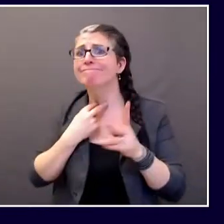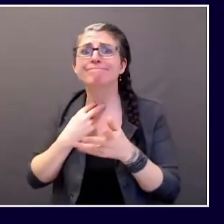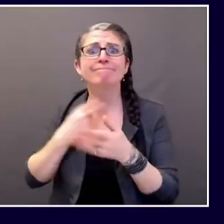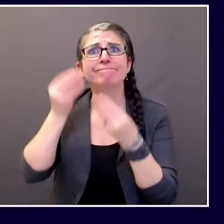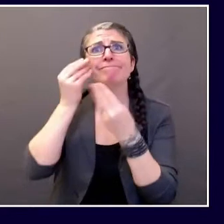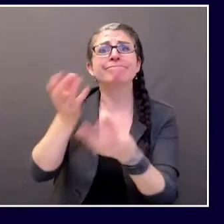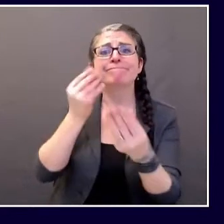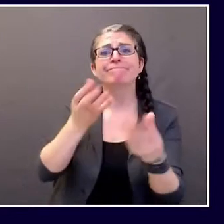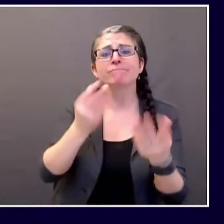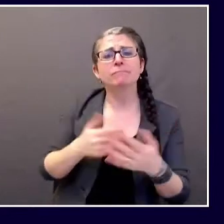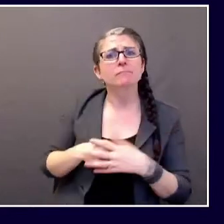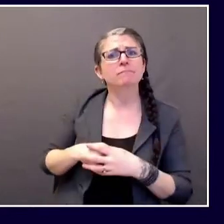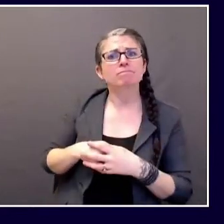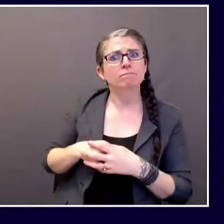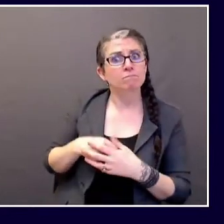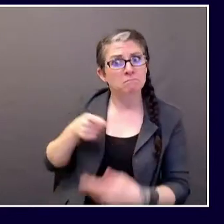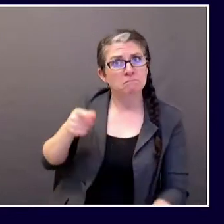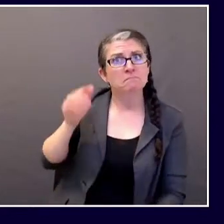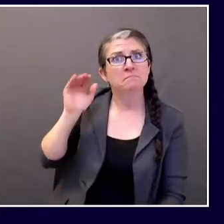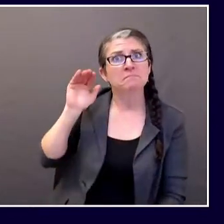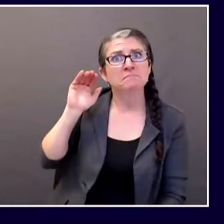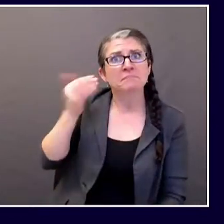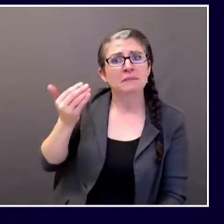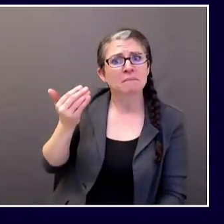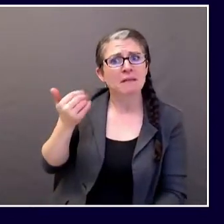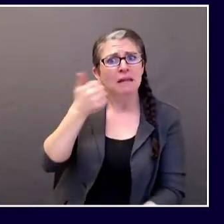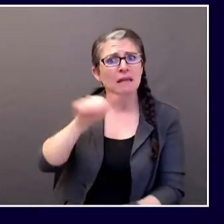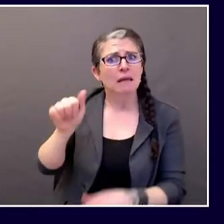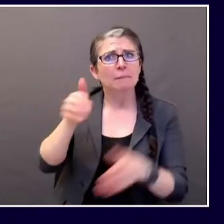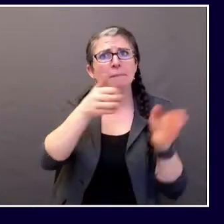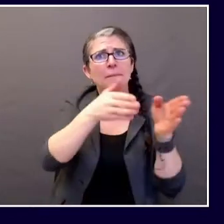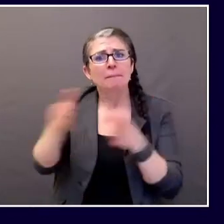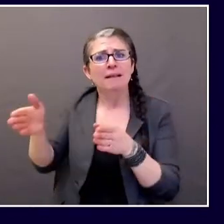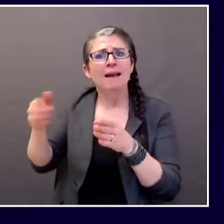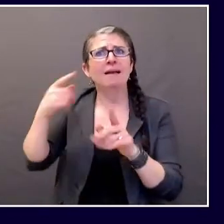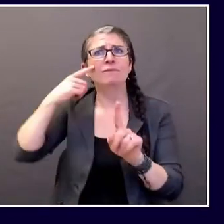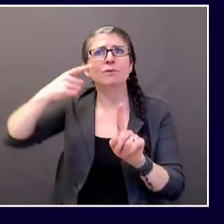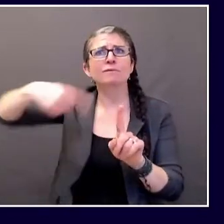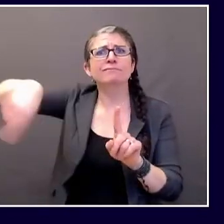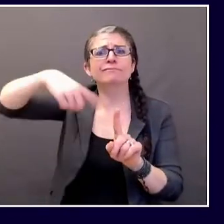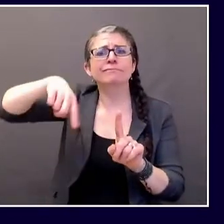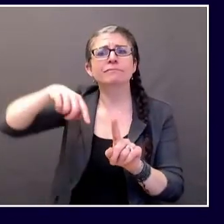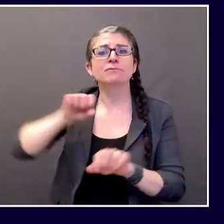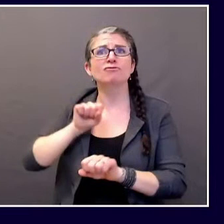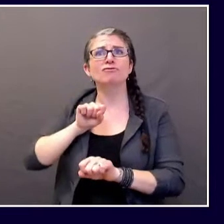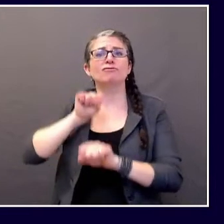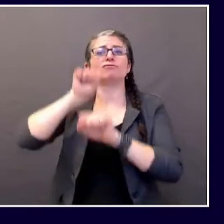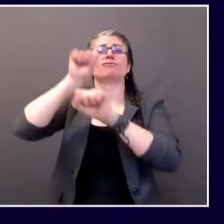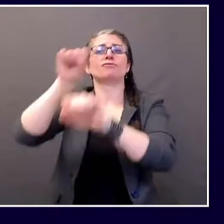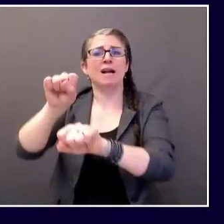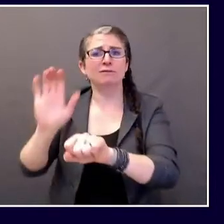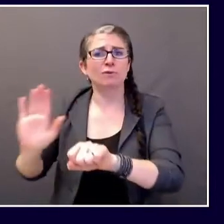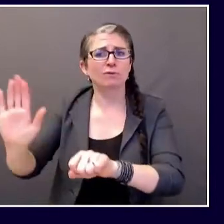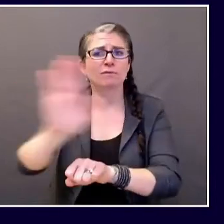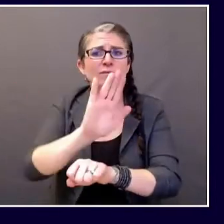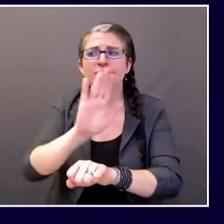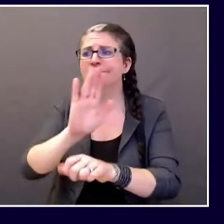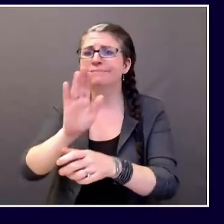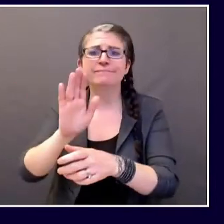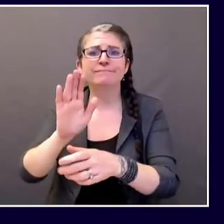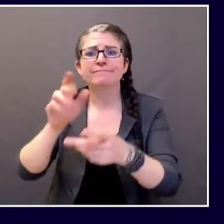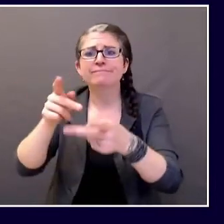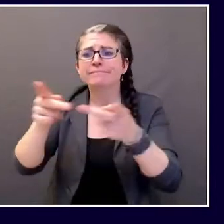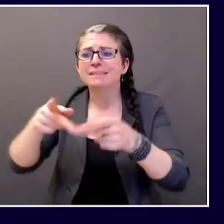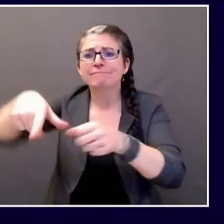clinics, or bringing the J&J vaccine to them? Yes, Megan. In fact, we'll go even one step beyond